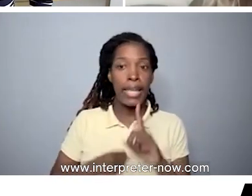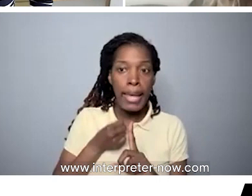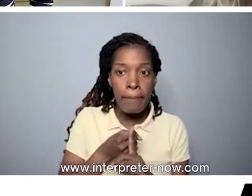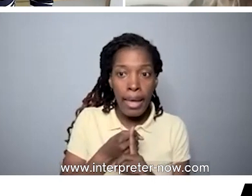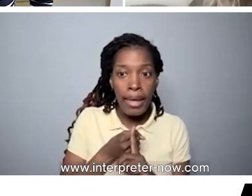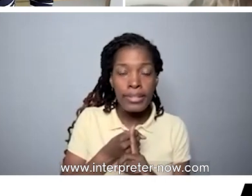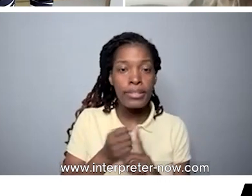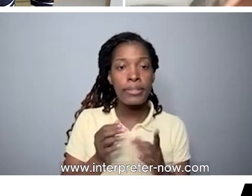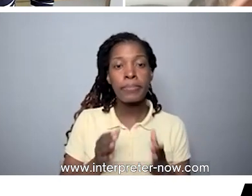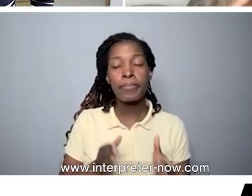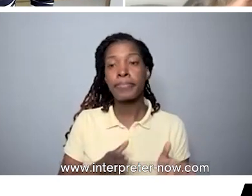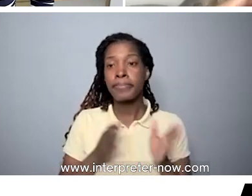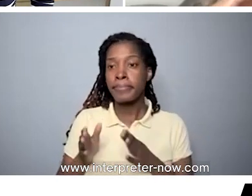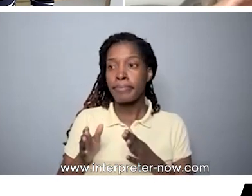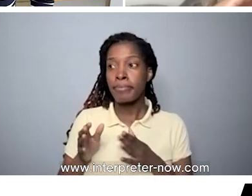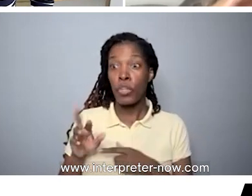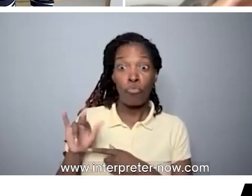impact